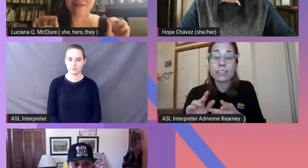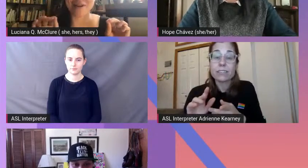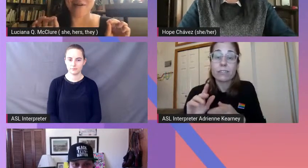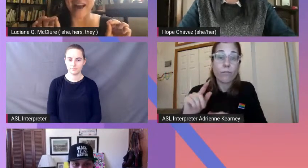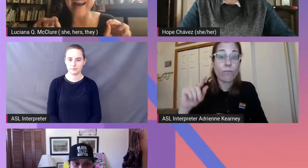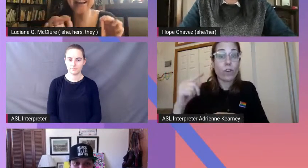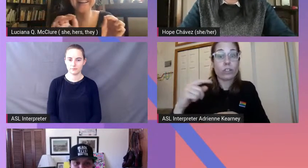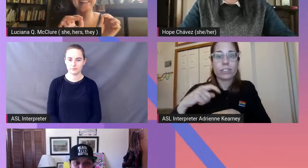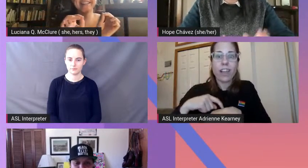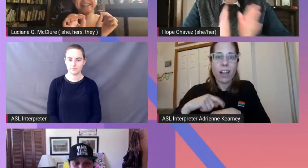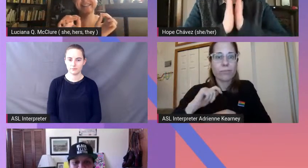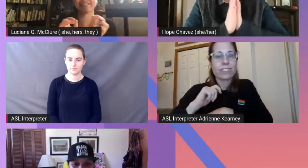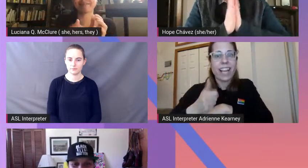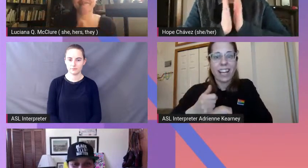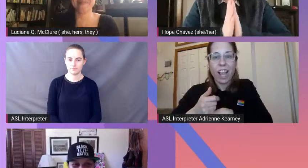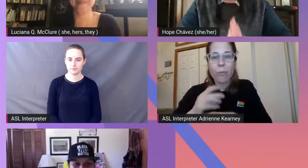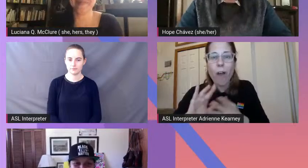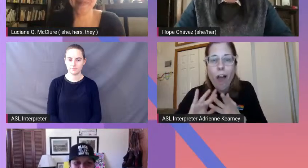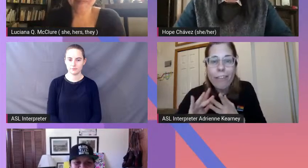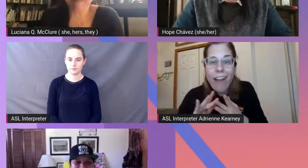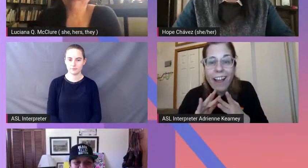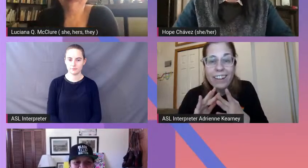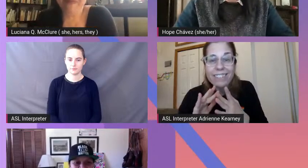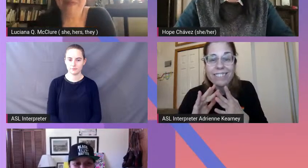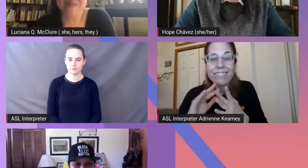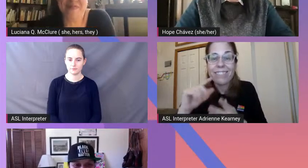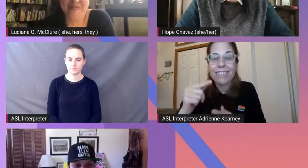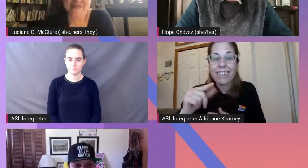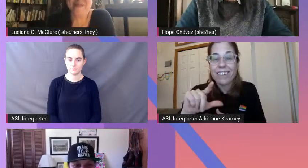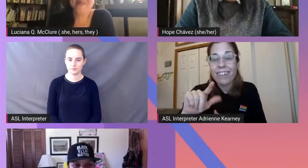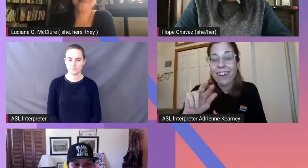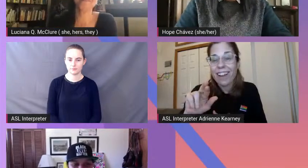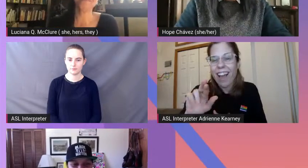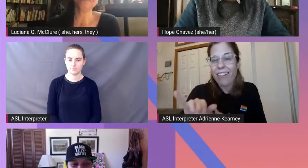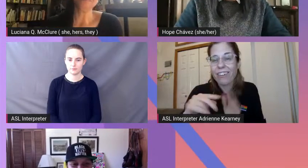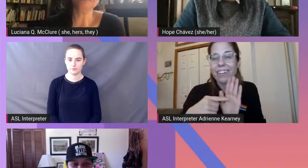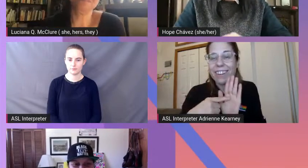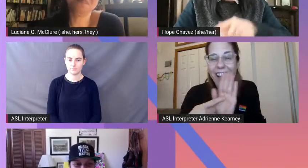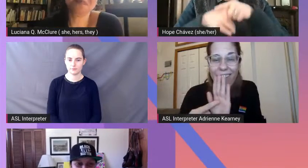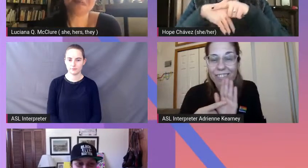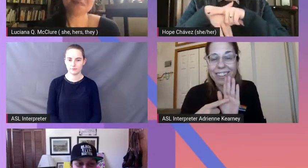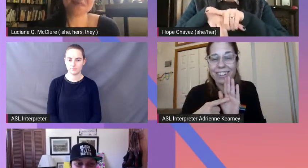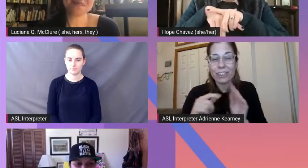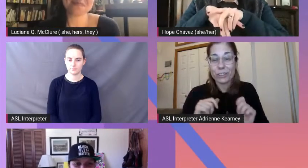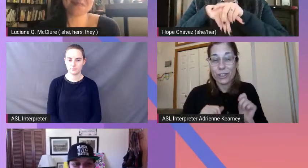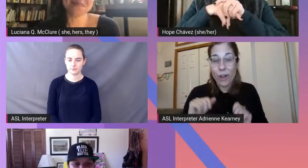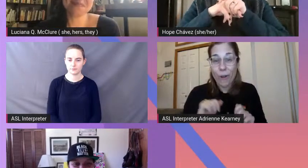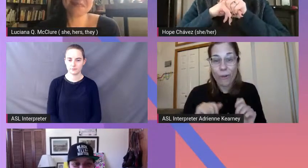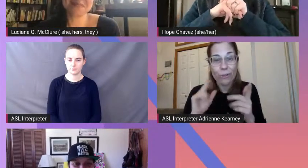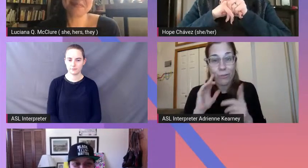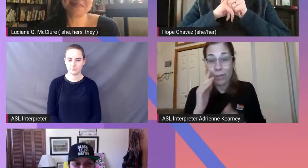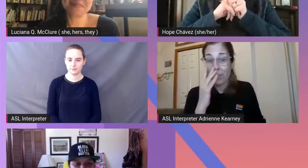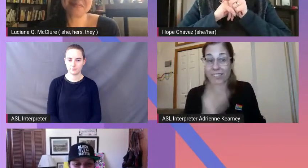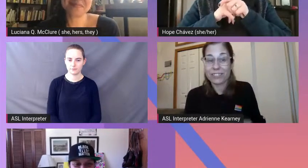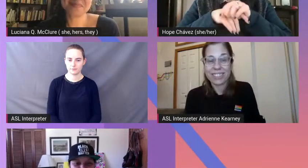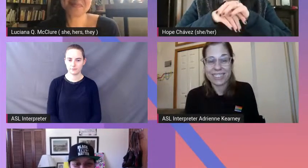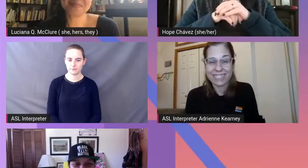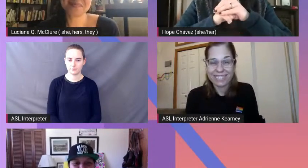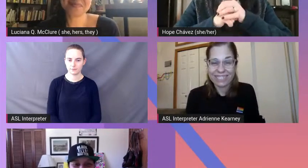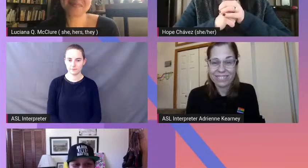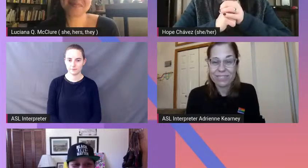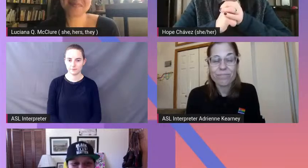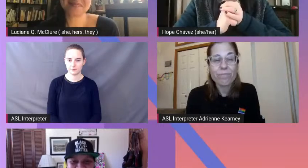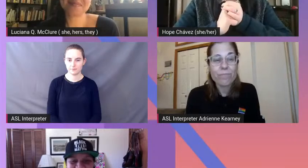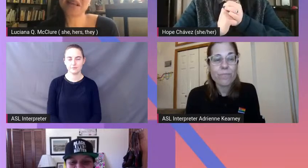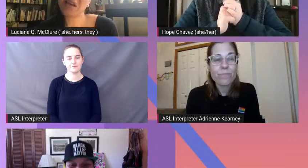hopefully it will be okay. It's going to be amazing. Nasty Women is always one of my favorite artistic experiences I have every year. So I know it